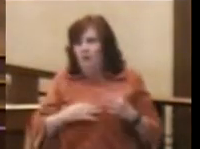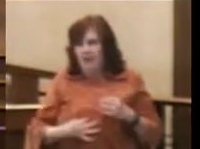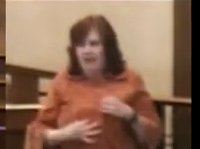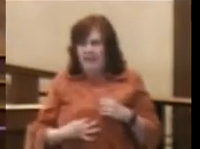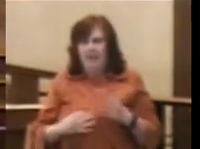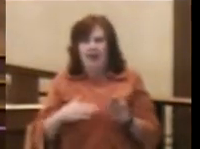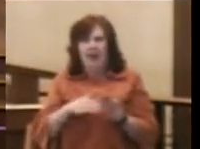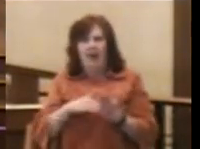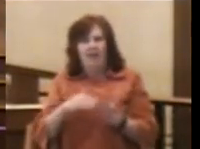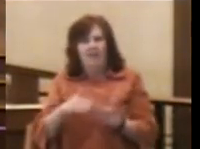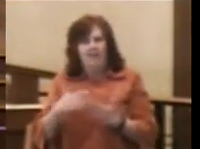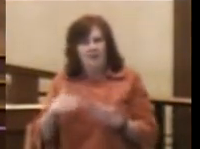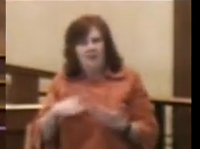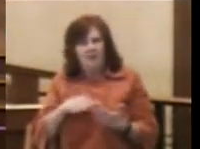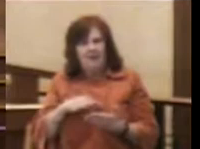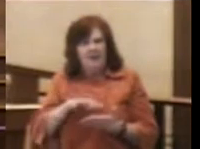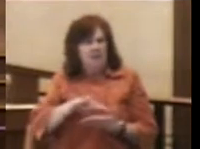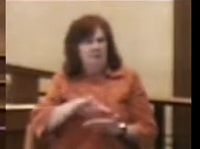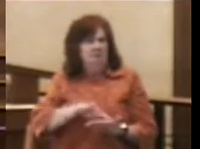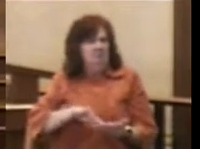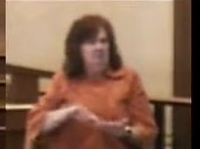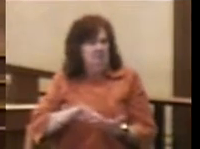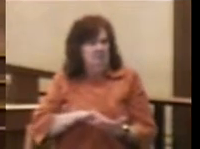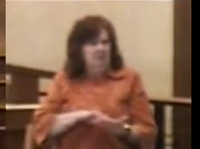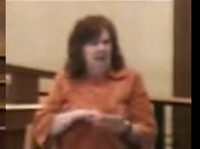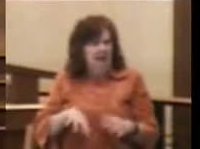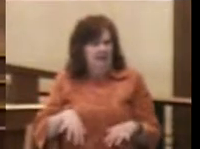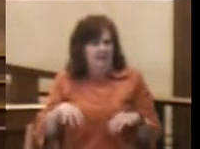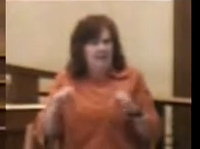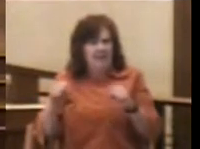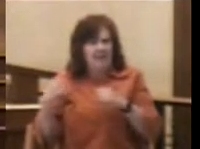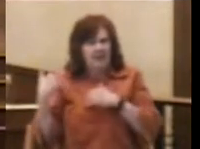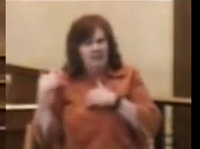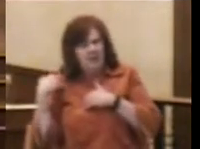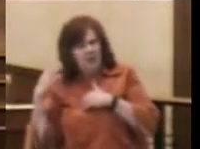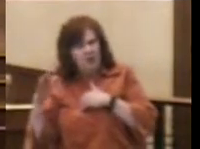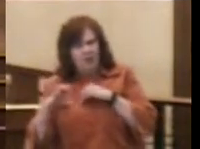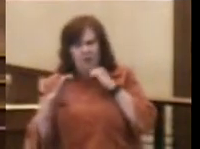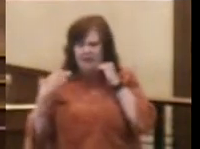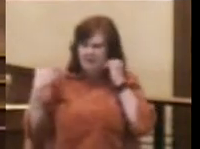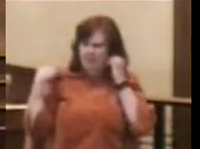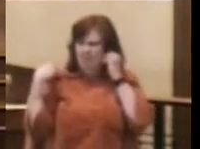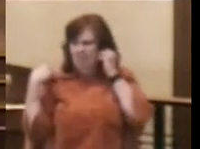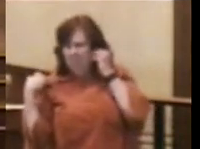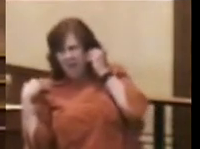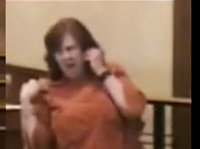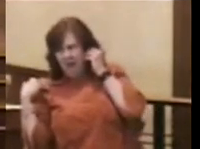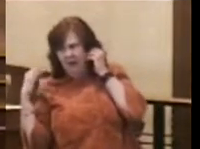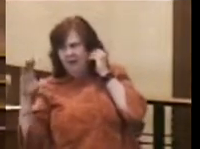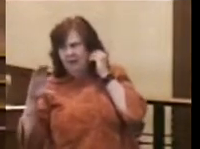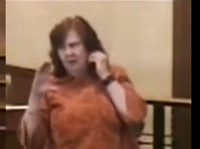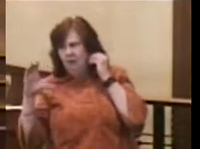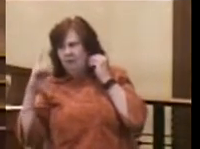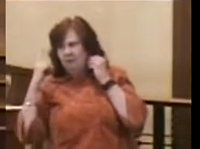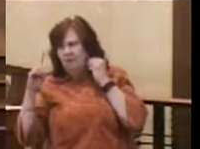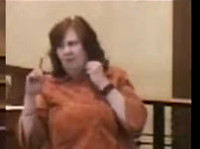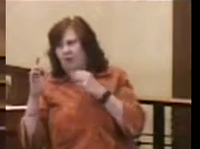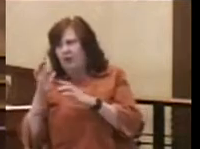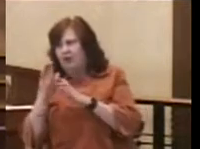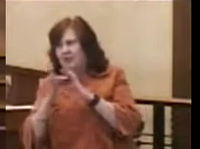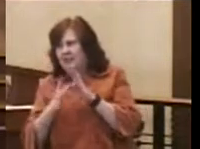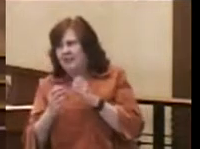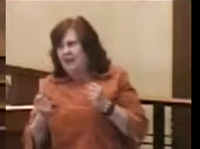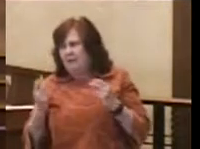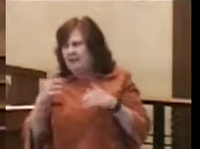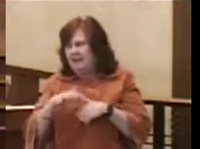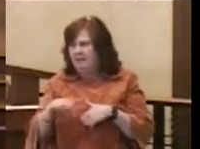often demeaned this notion of taking up the cross, bearing the cross for Jesus. How many times